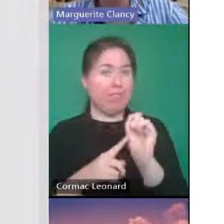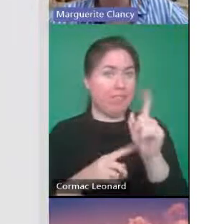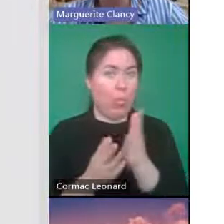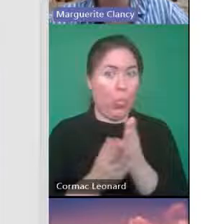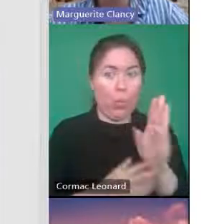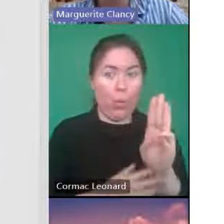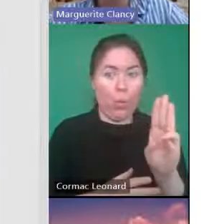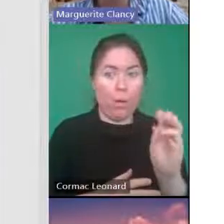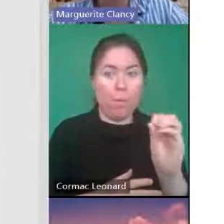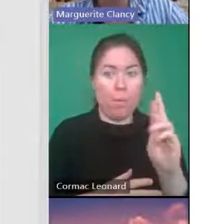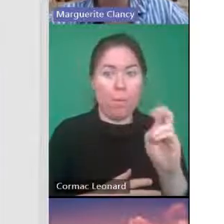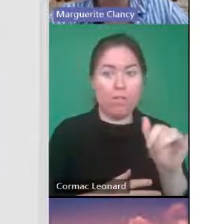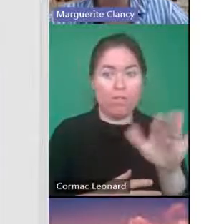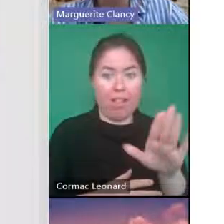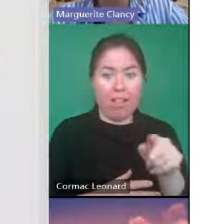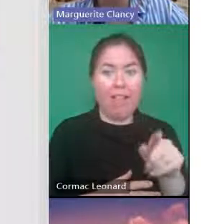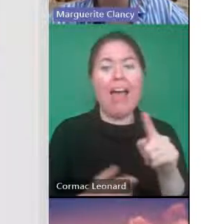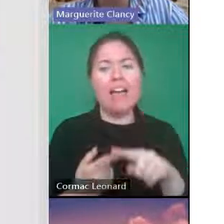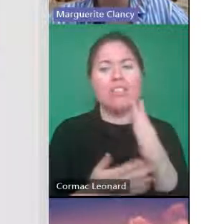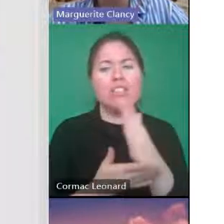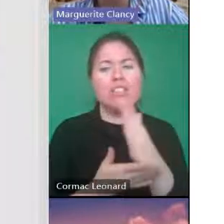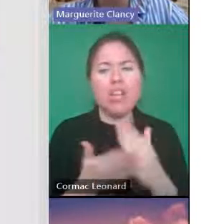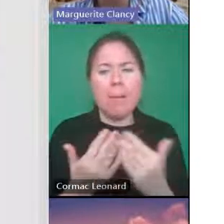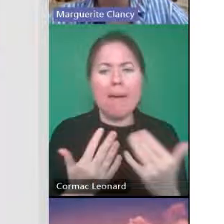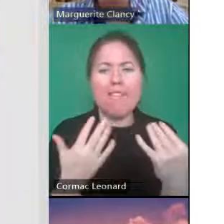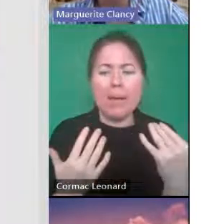there is some information that is